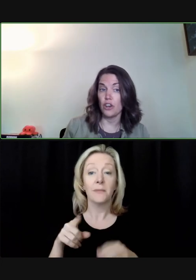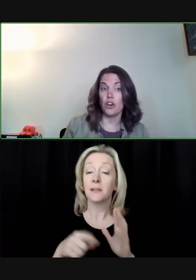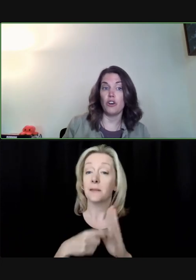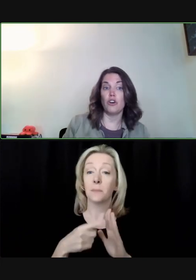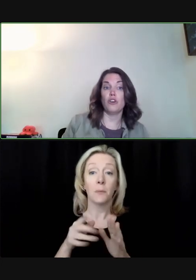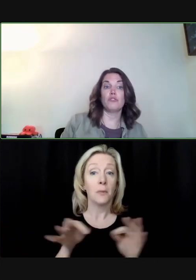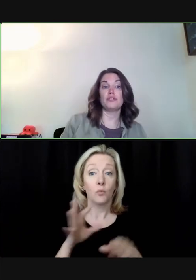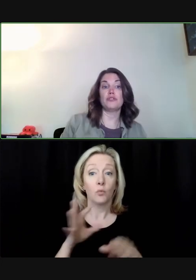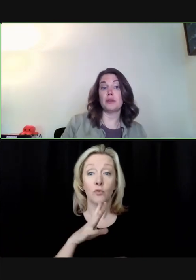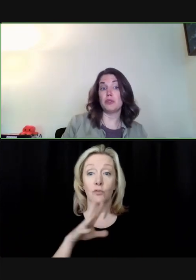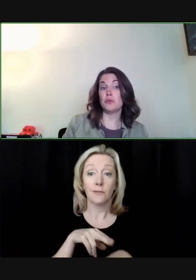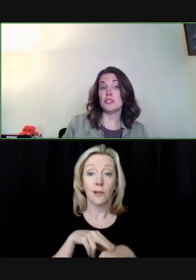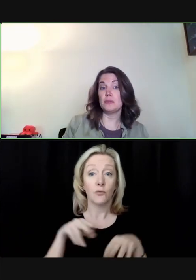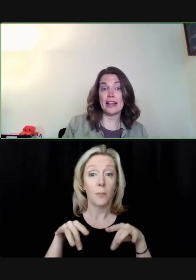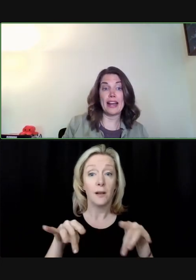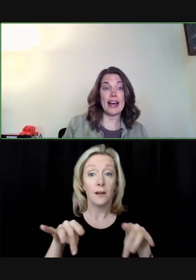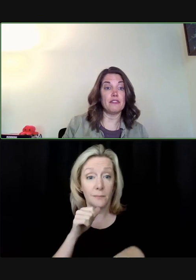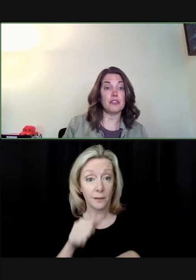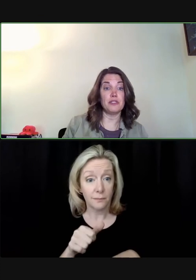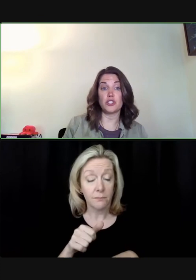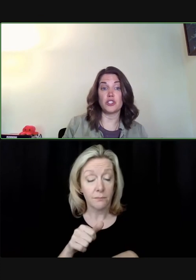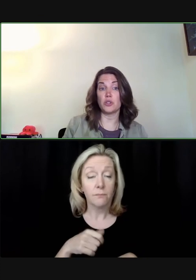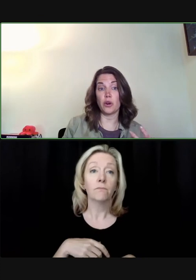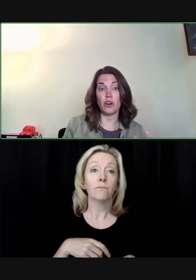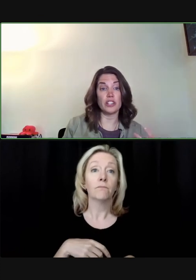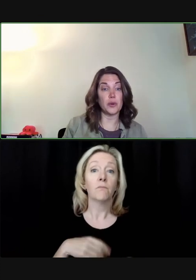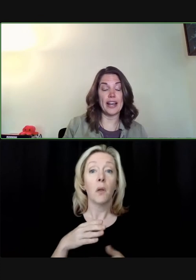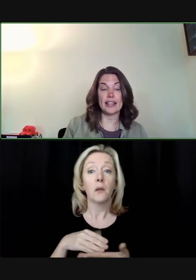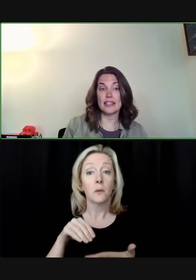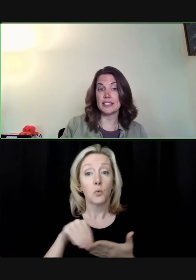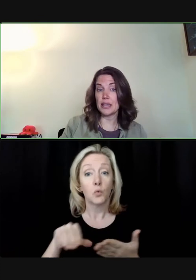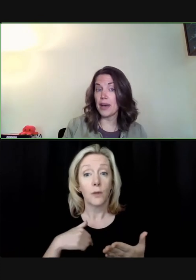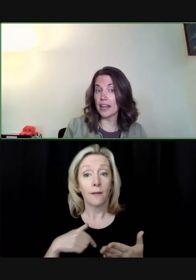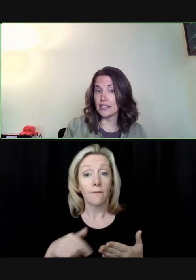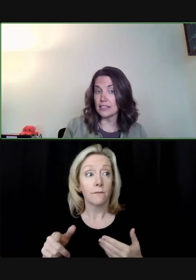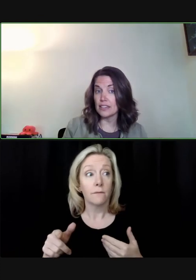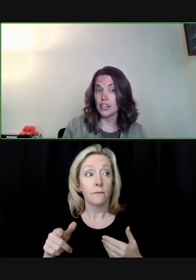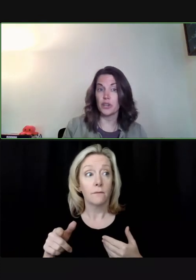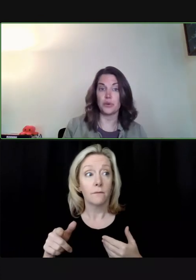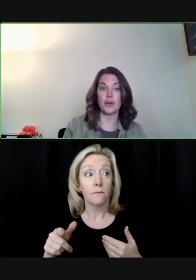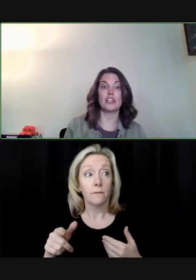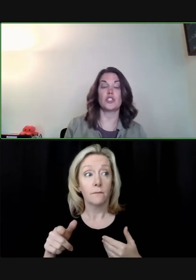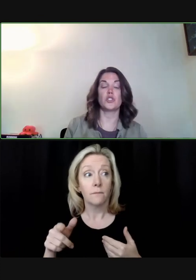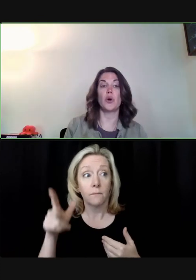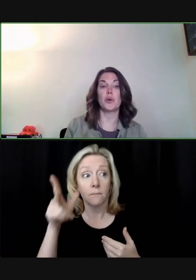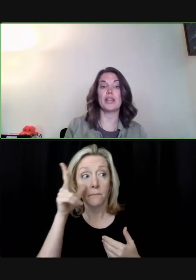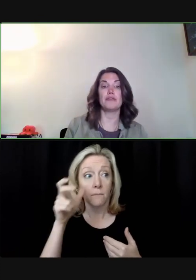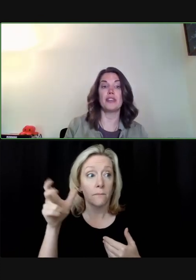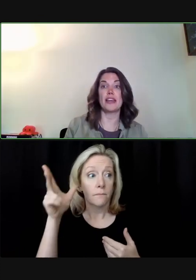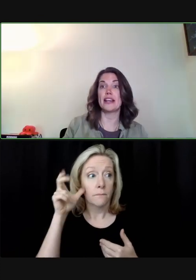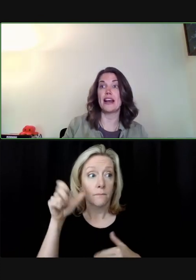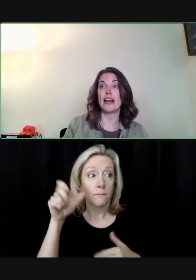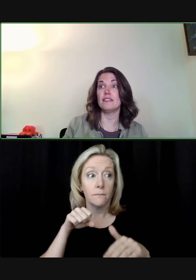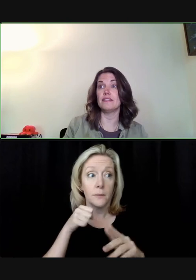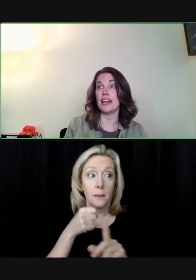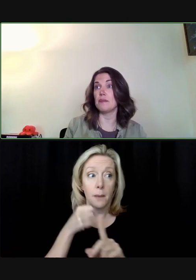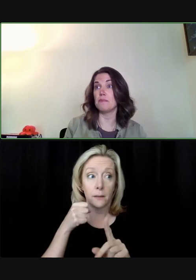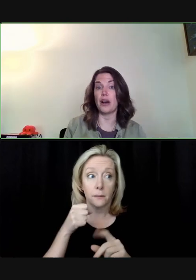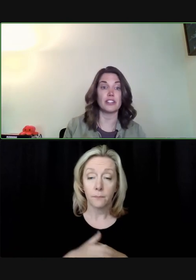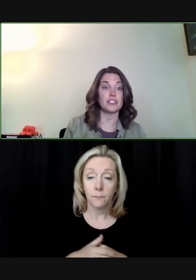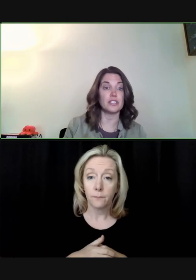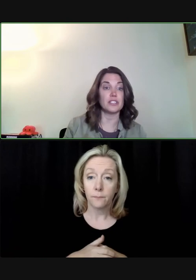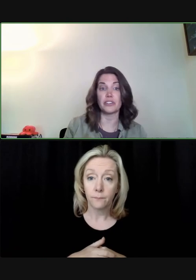naturally. Some students might have visual or auditory access impacted, right? So if they might